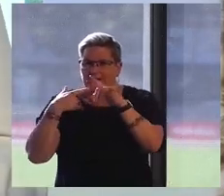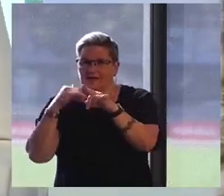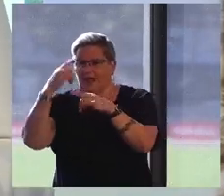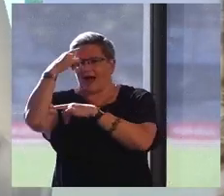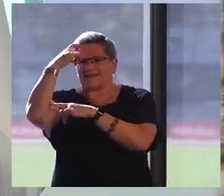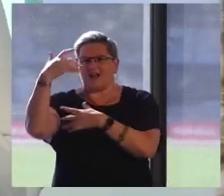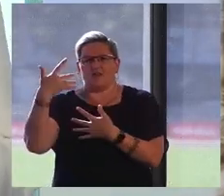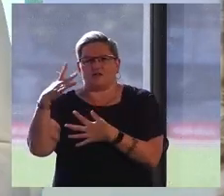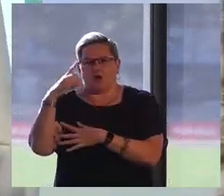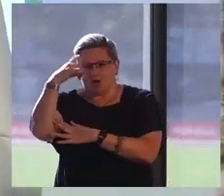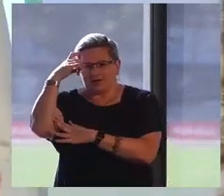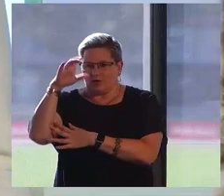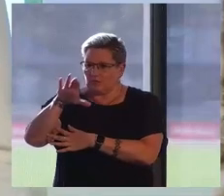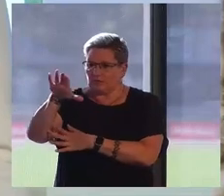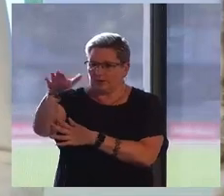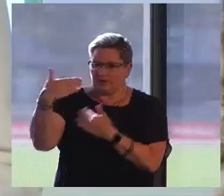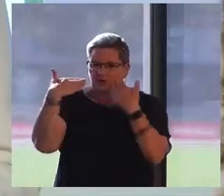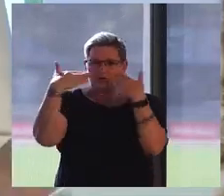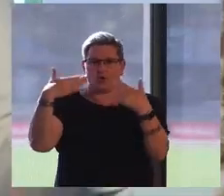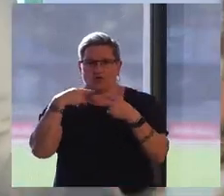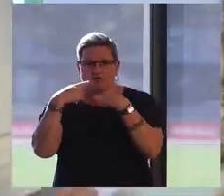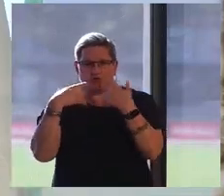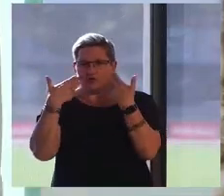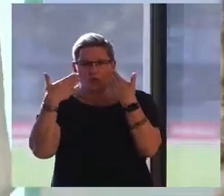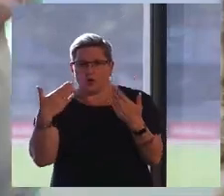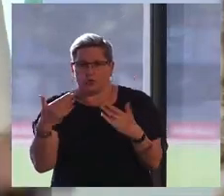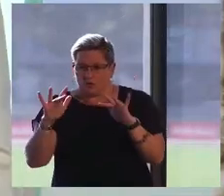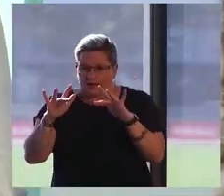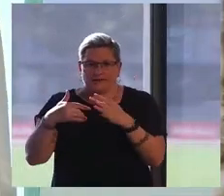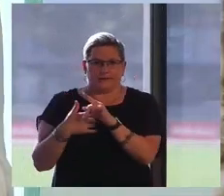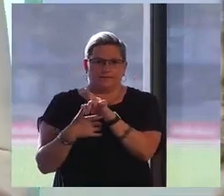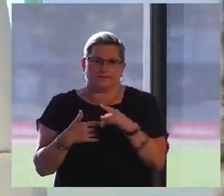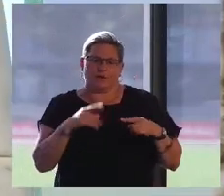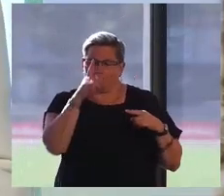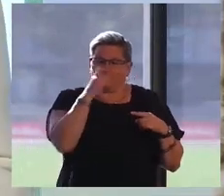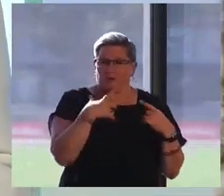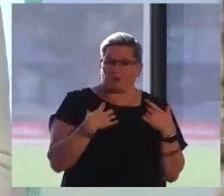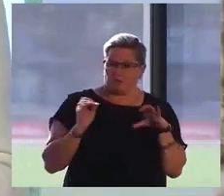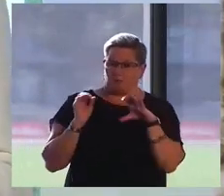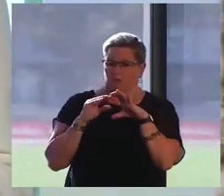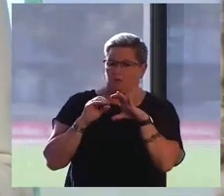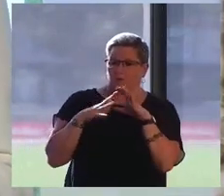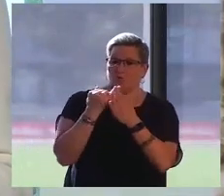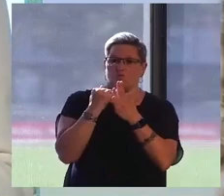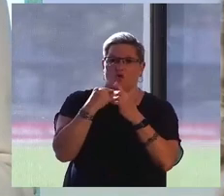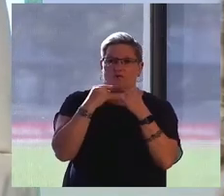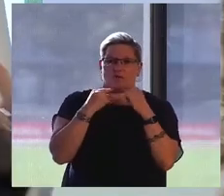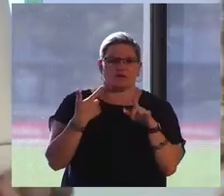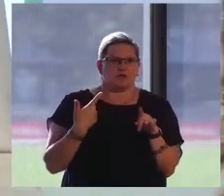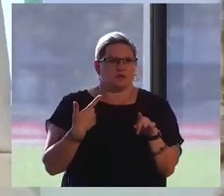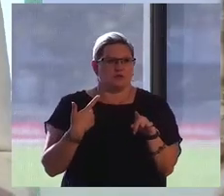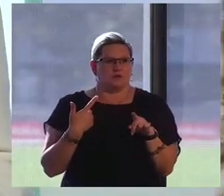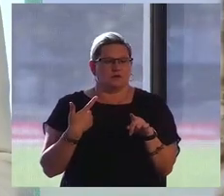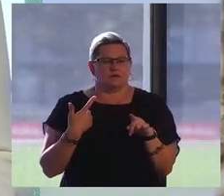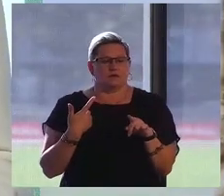there will be an offshore zone. When you don't have information out there, people can fill the void with misinformation. And so I think that, like,